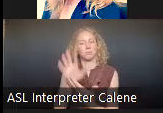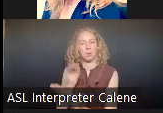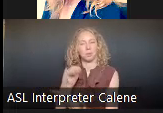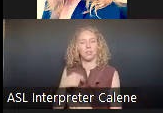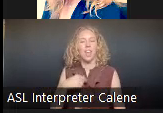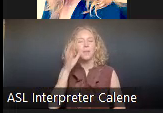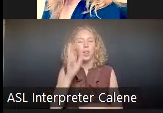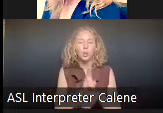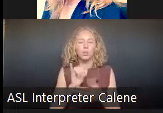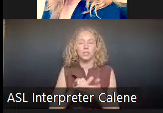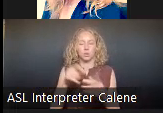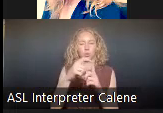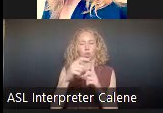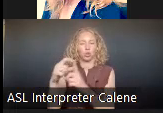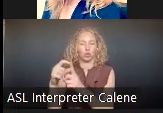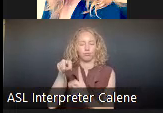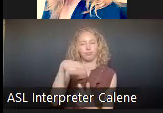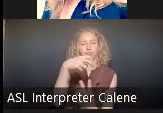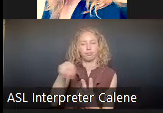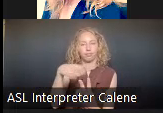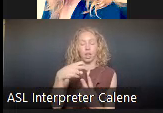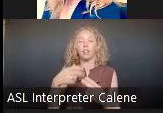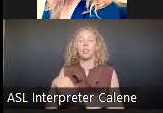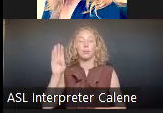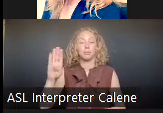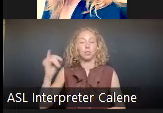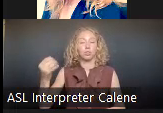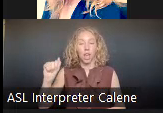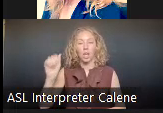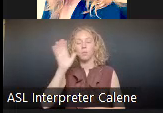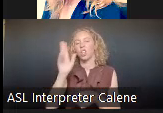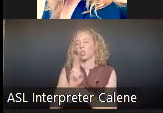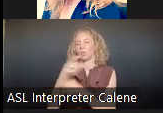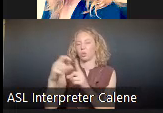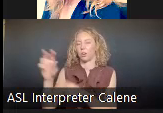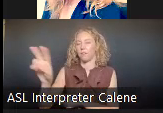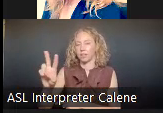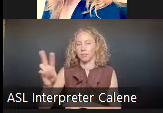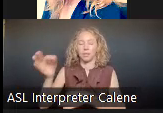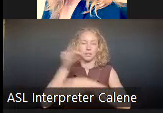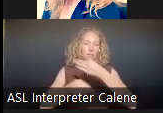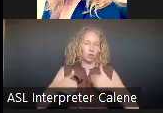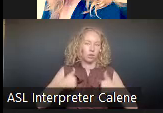because largely the Bureau of Justice Assistance uses the term victim instead of survivor.